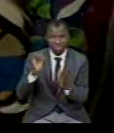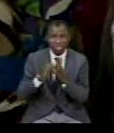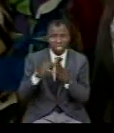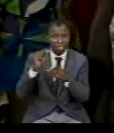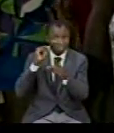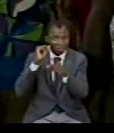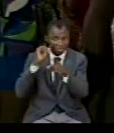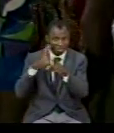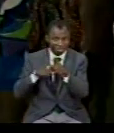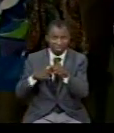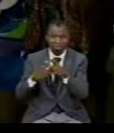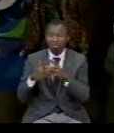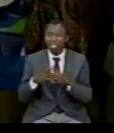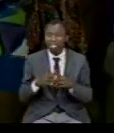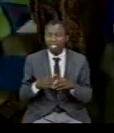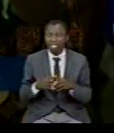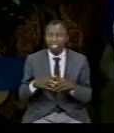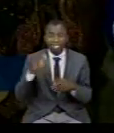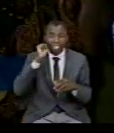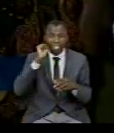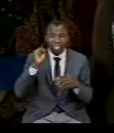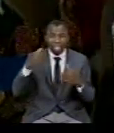developed swelling at the age of maybe